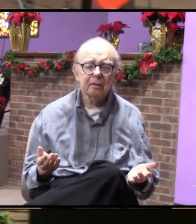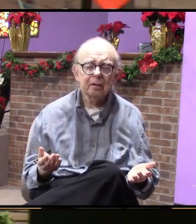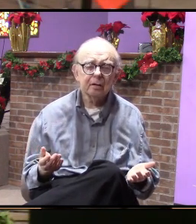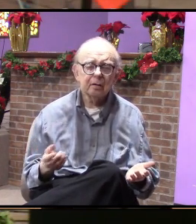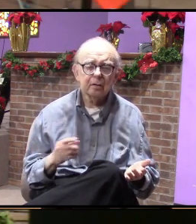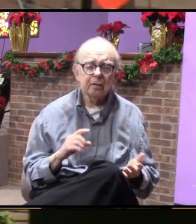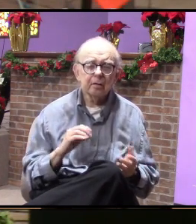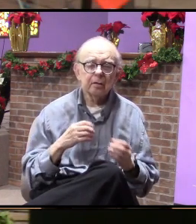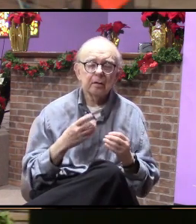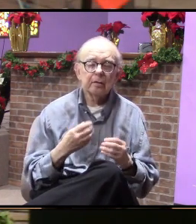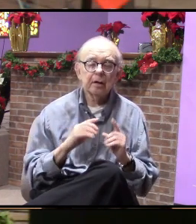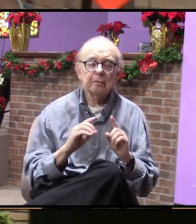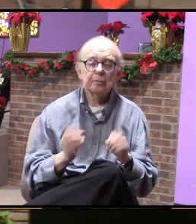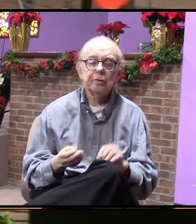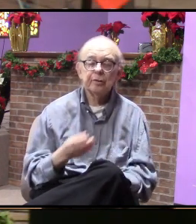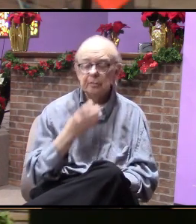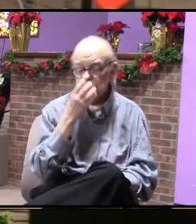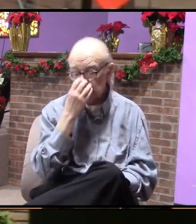They put you to sleep.